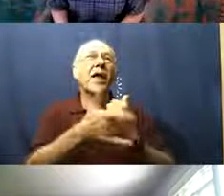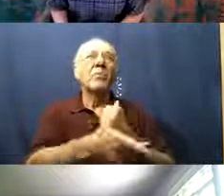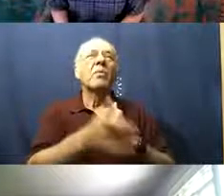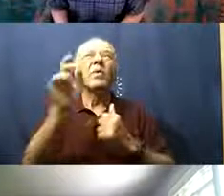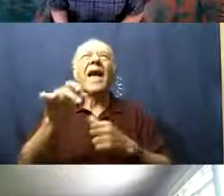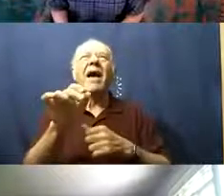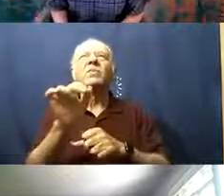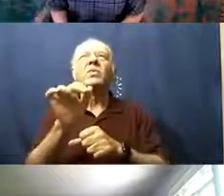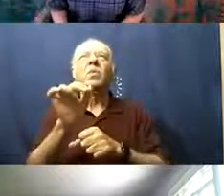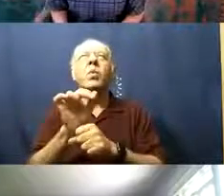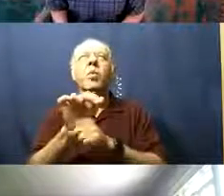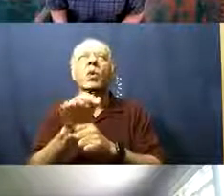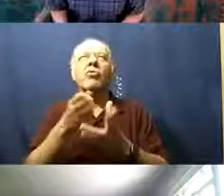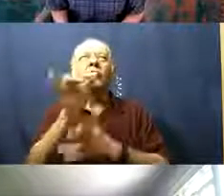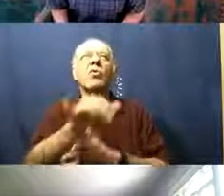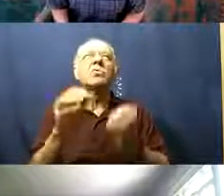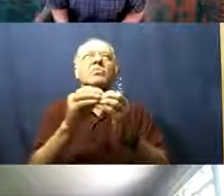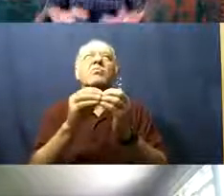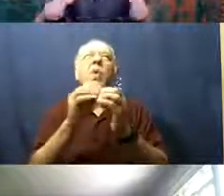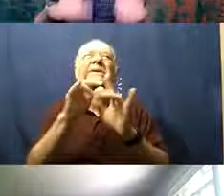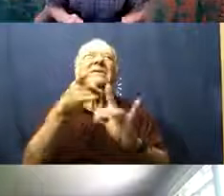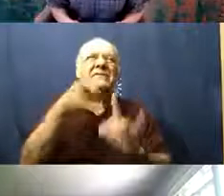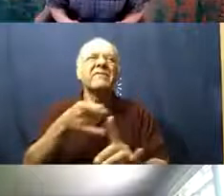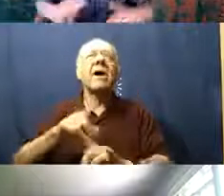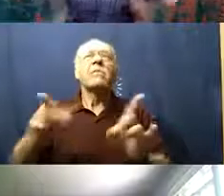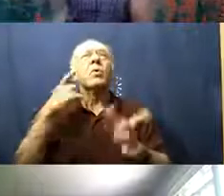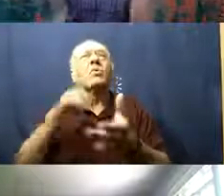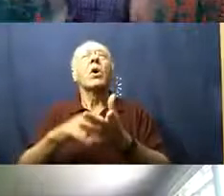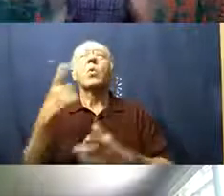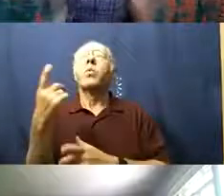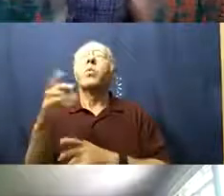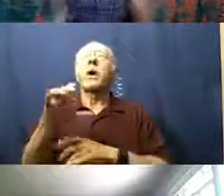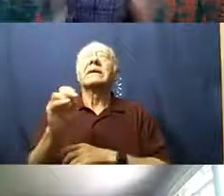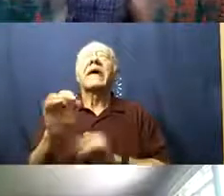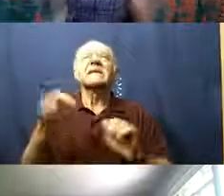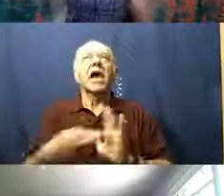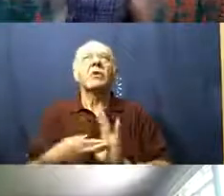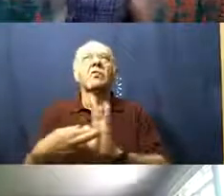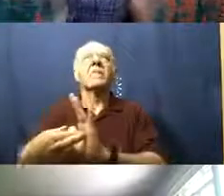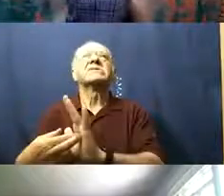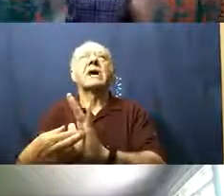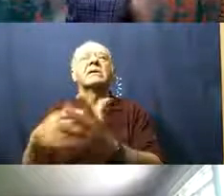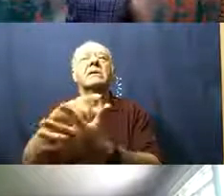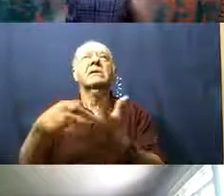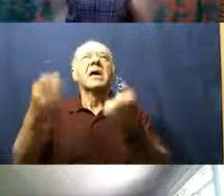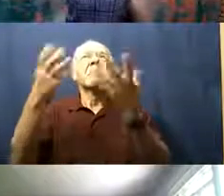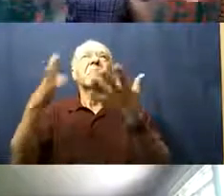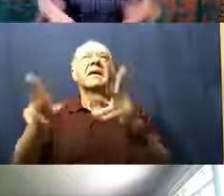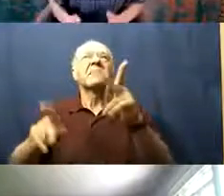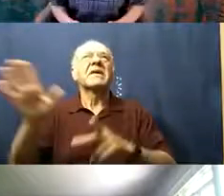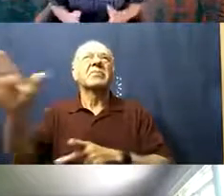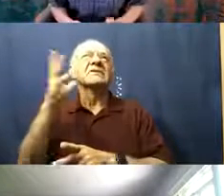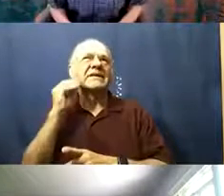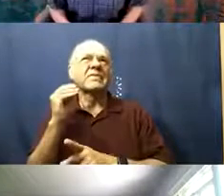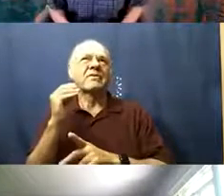with specificity, right? But we recognize that one case can be representative of a lot of people's experience. So